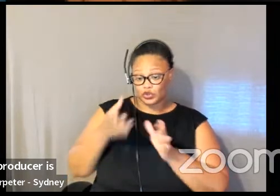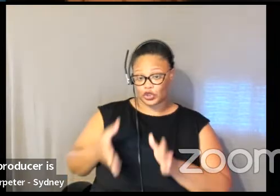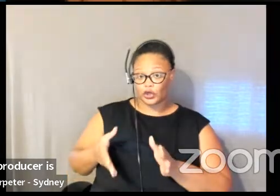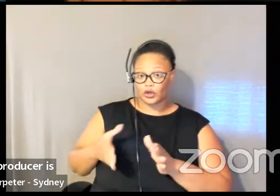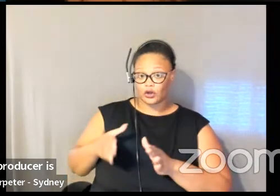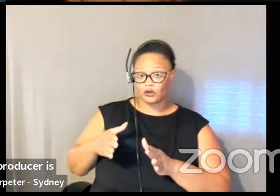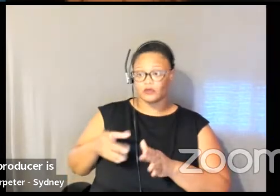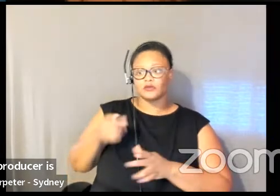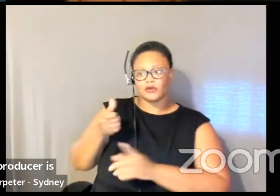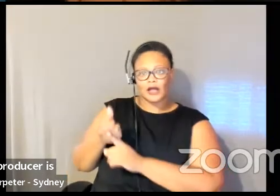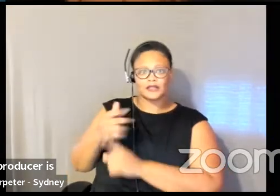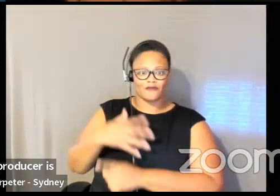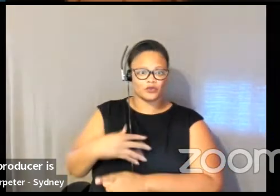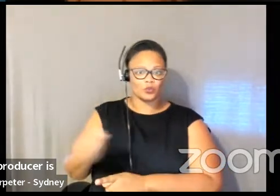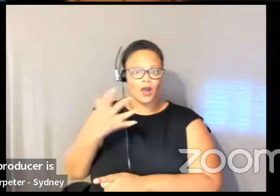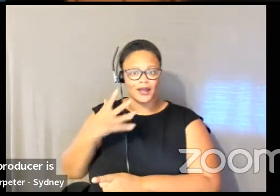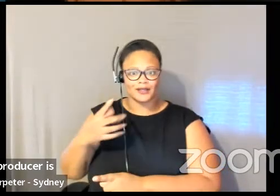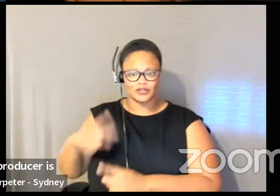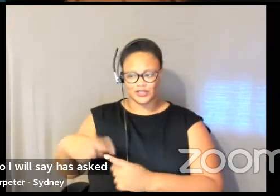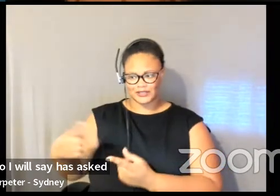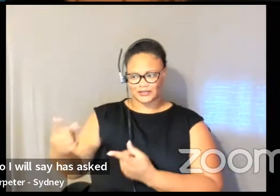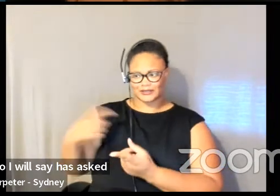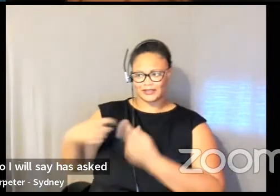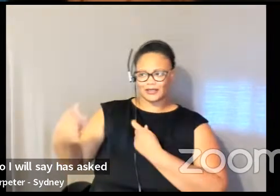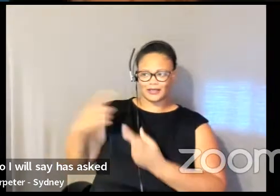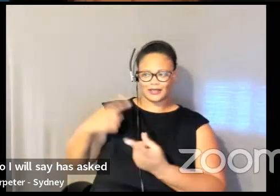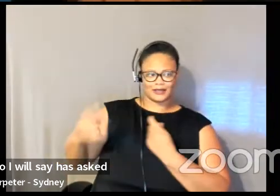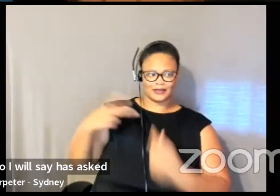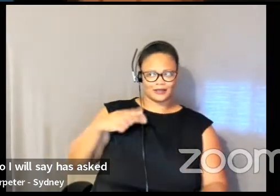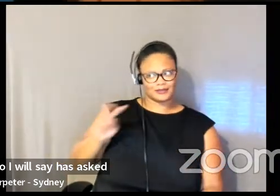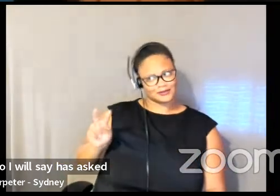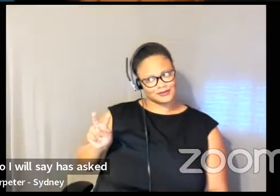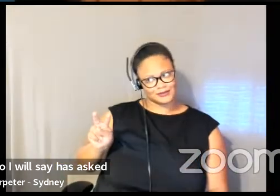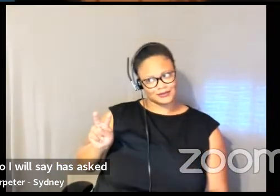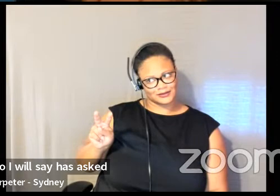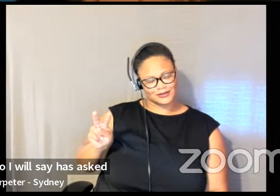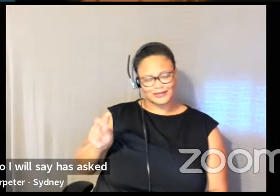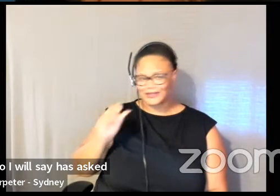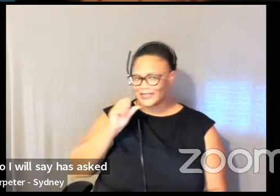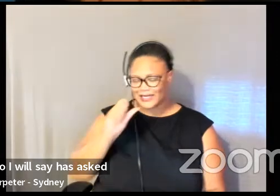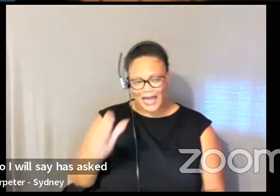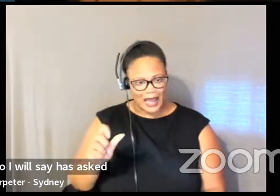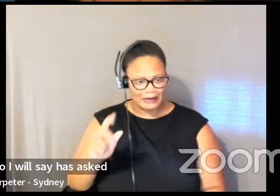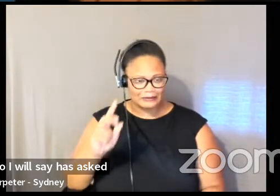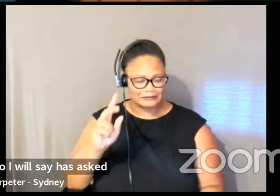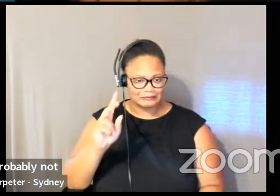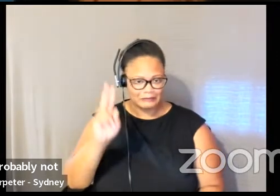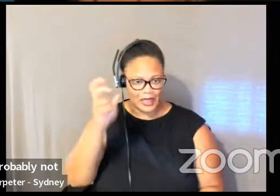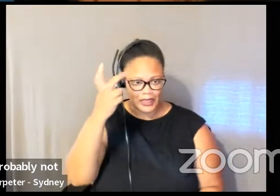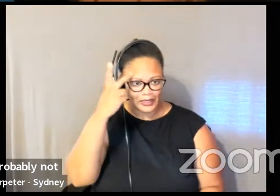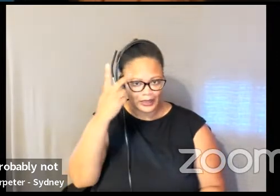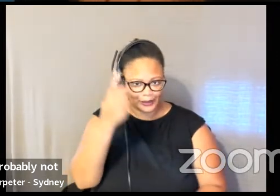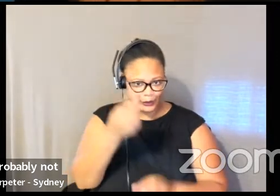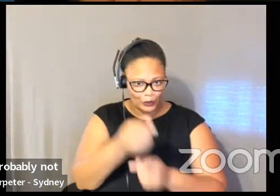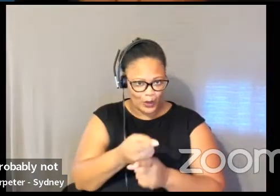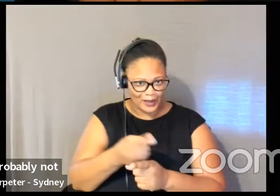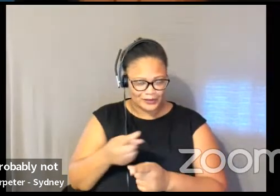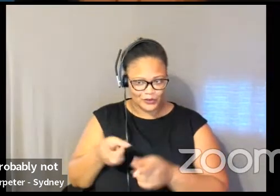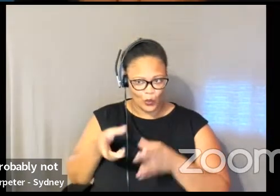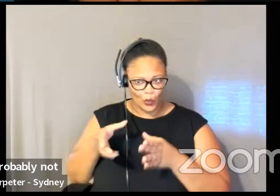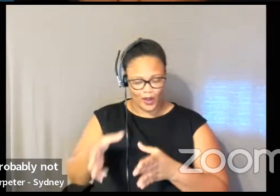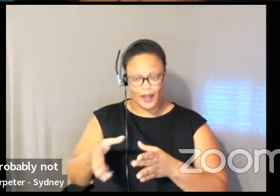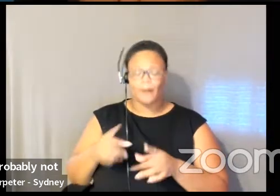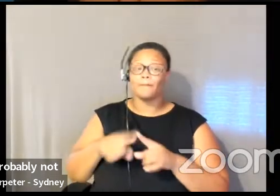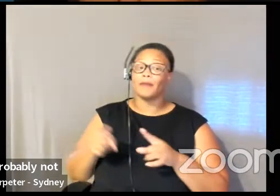some questions that are probably not the most politically correct, but they were done with an